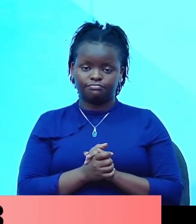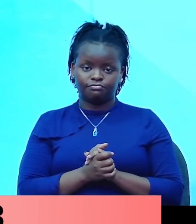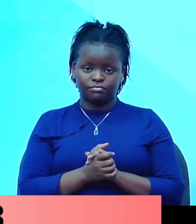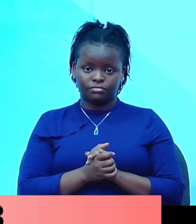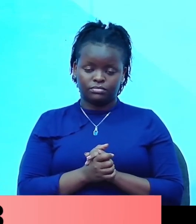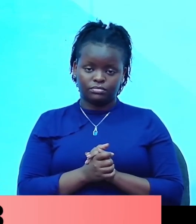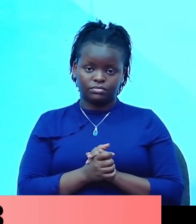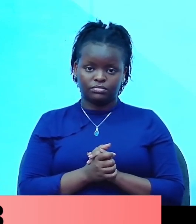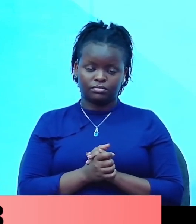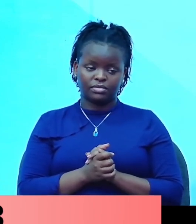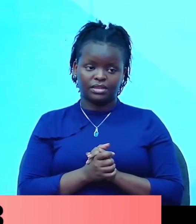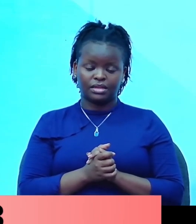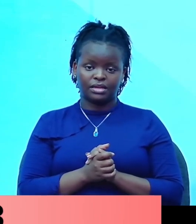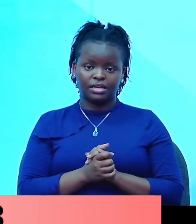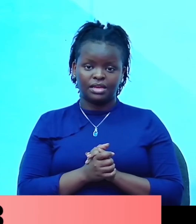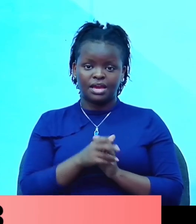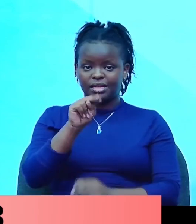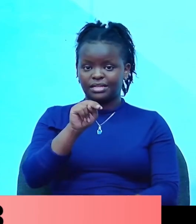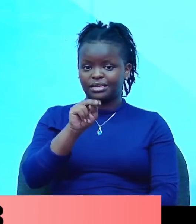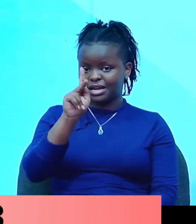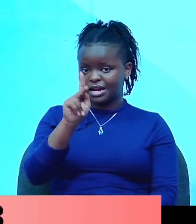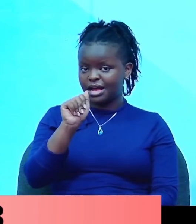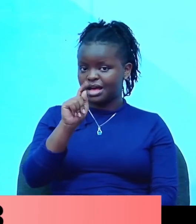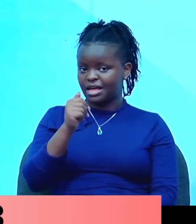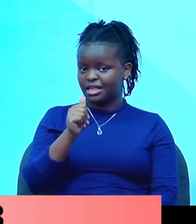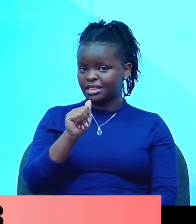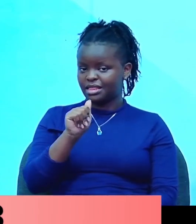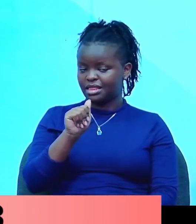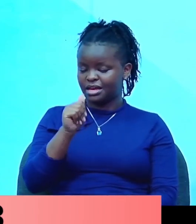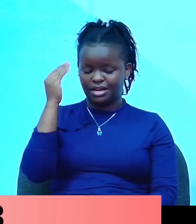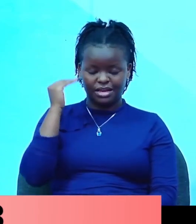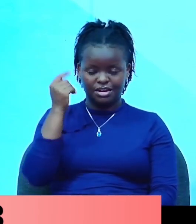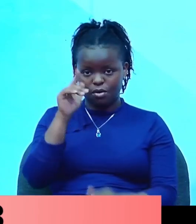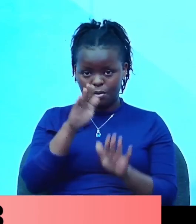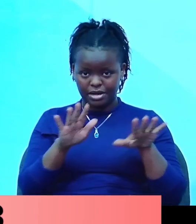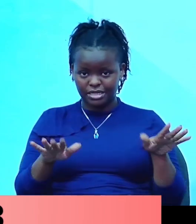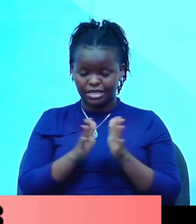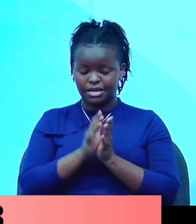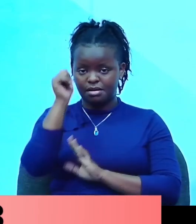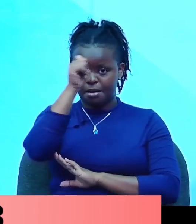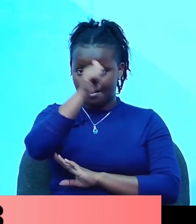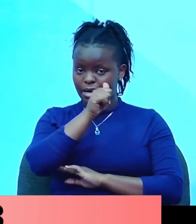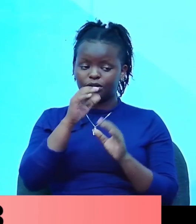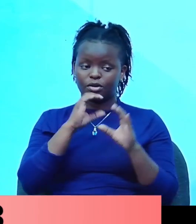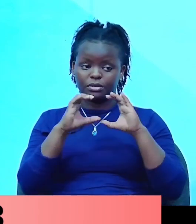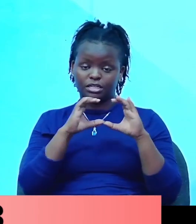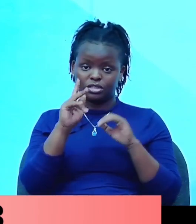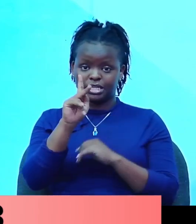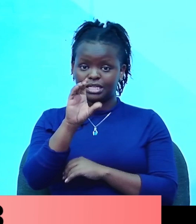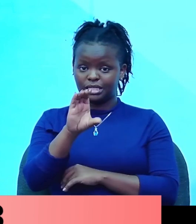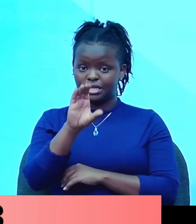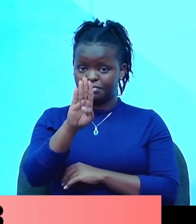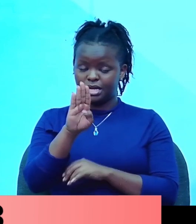moment, a guest with us, Nkatha Mutunke. She is the head of Integrated Marketing and Brand Communications, KCB Kenya. And in case